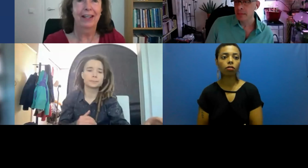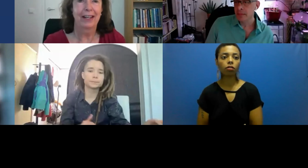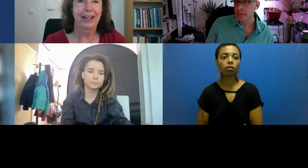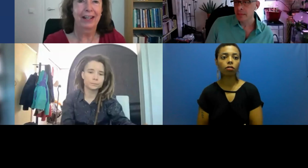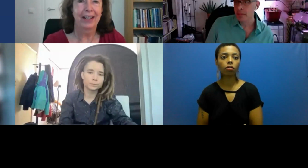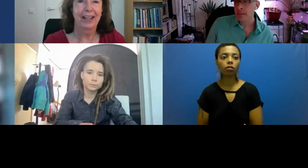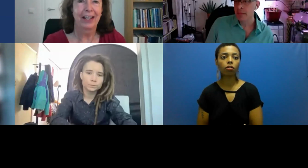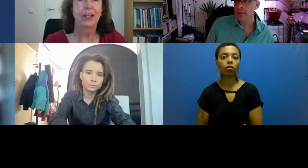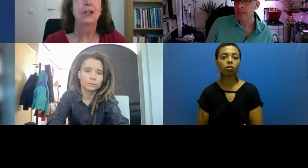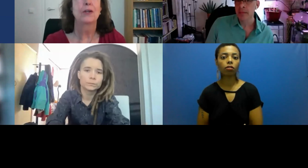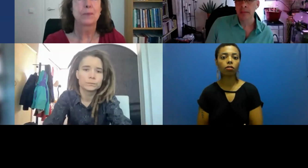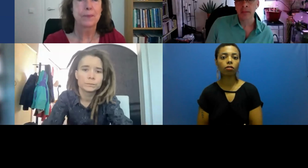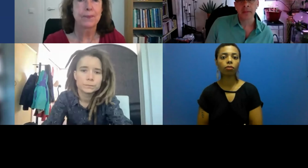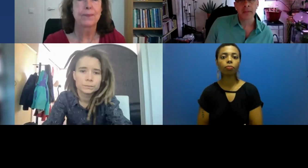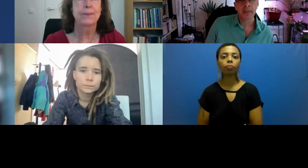Okay, I see.